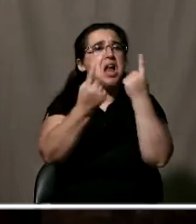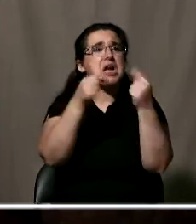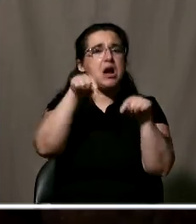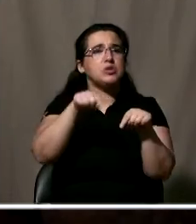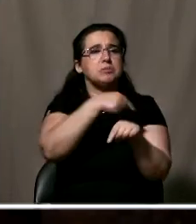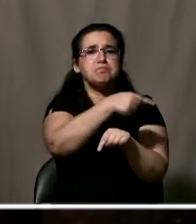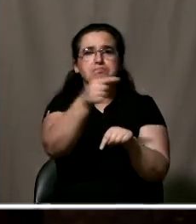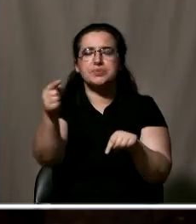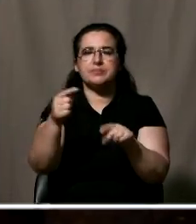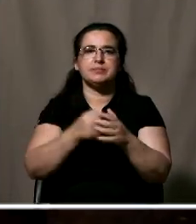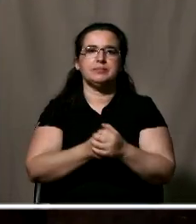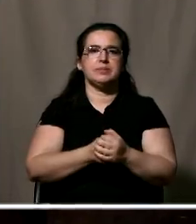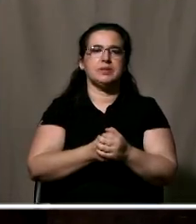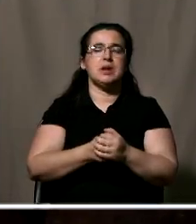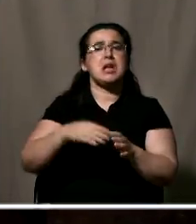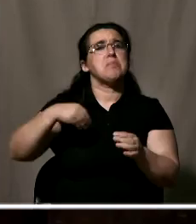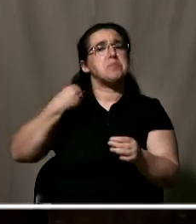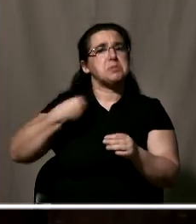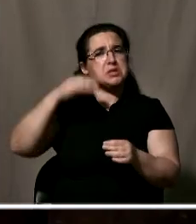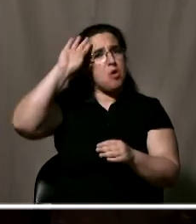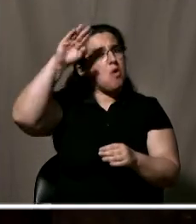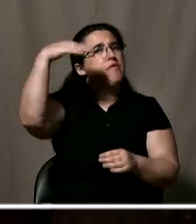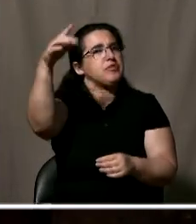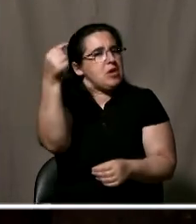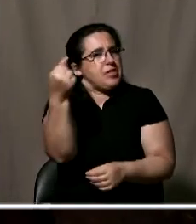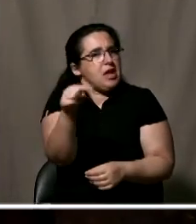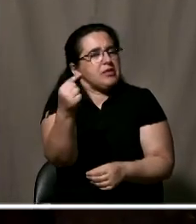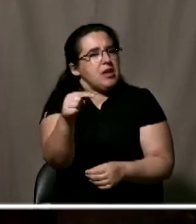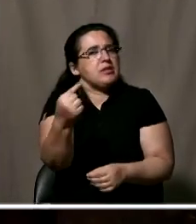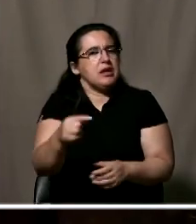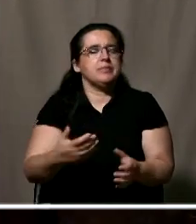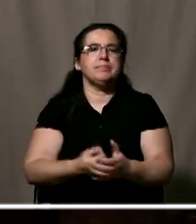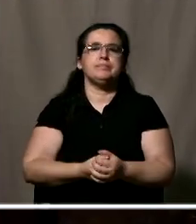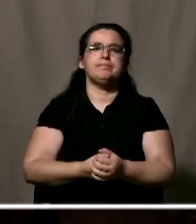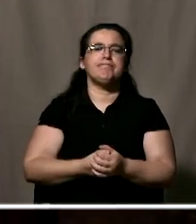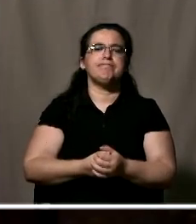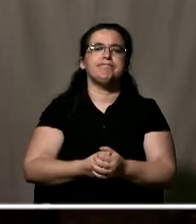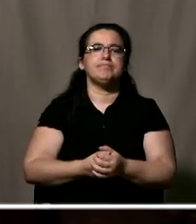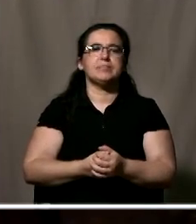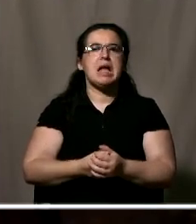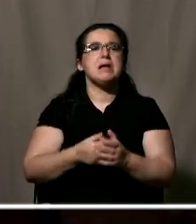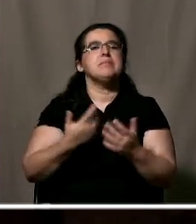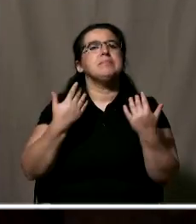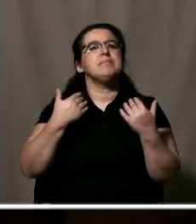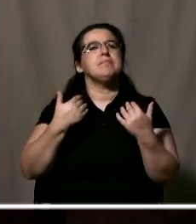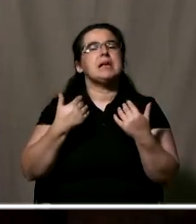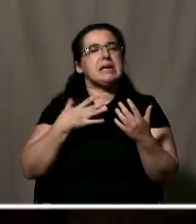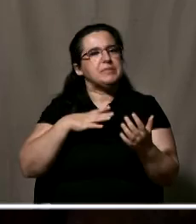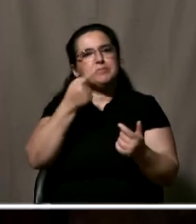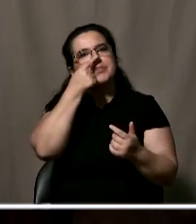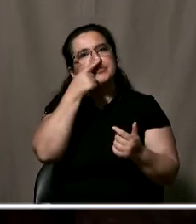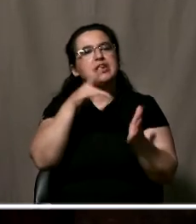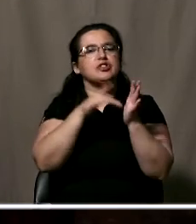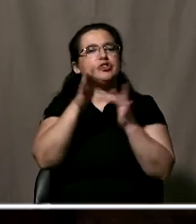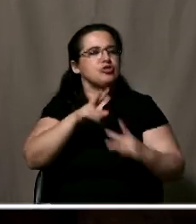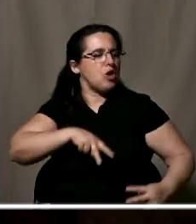aqui? That you've been really worried about the future. Que talvez tenha andado muito preocupado com o futuro. And you want to look to Jesus and que let him give you peace. E quer olhar